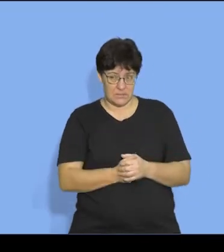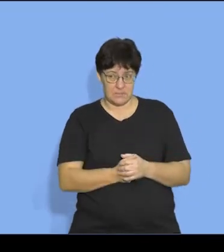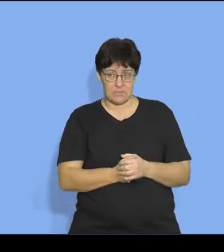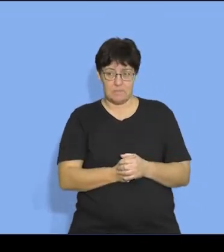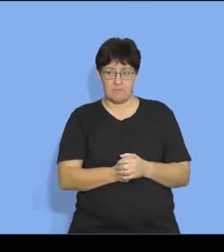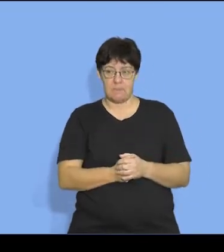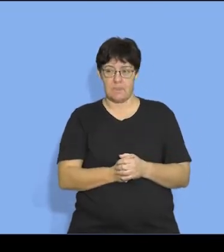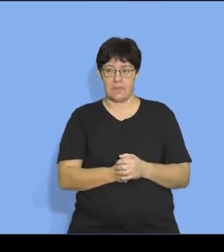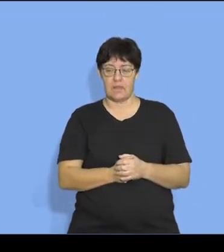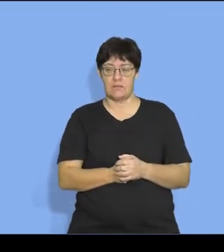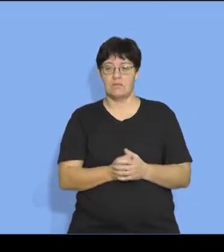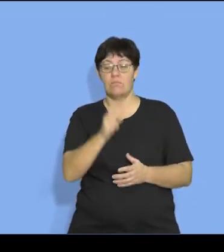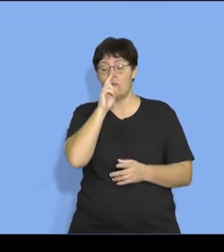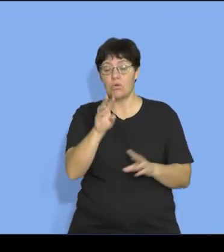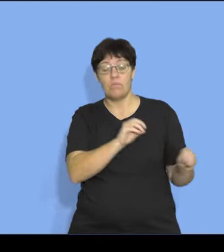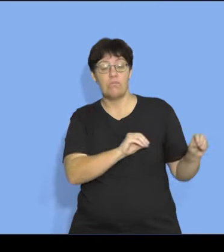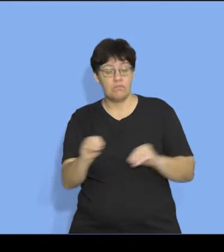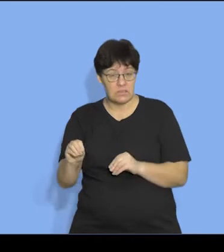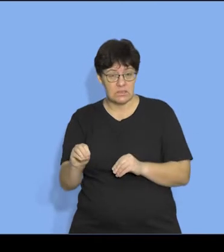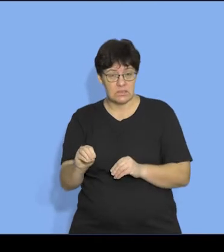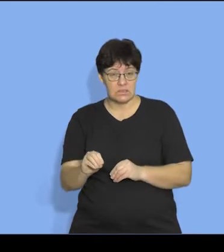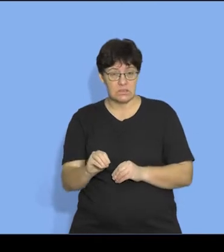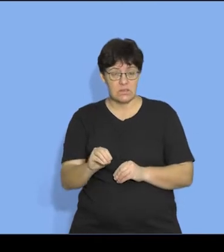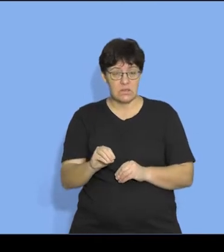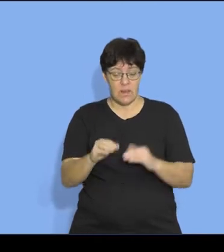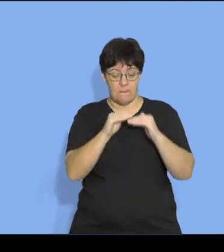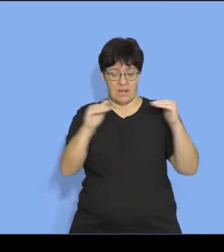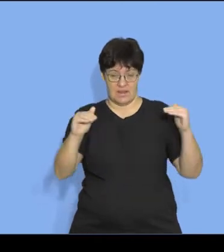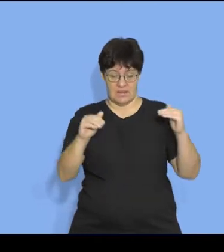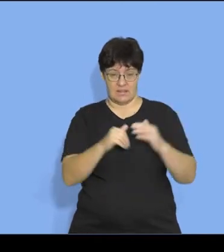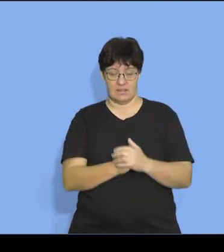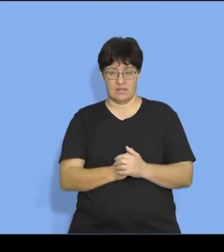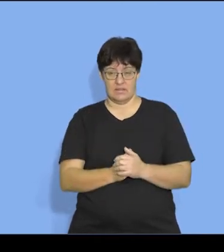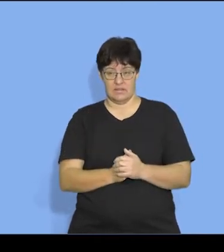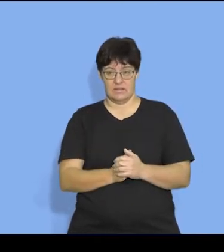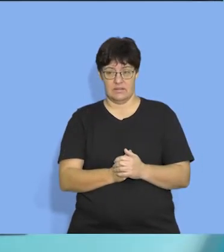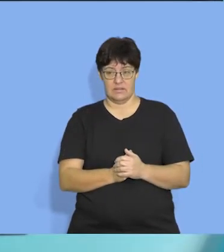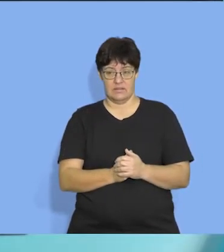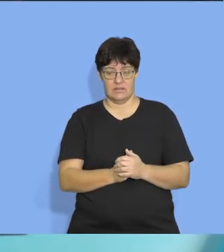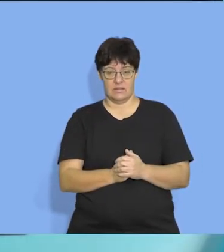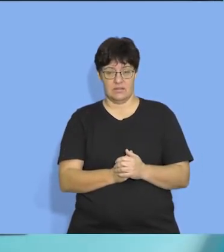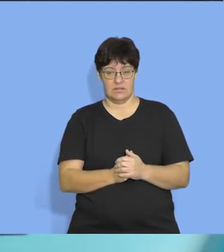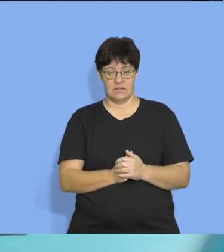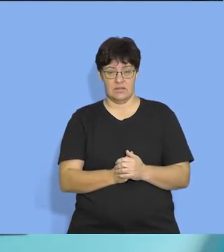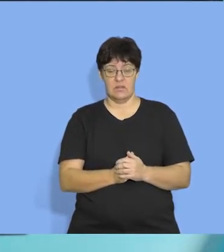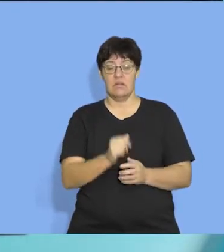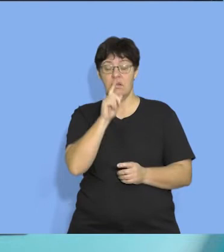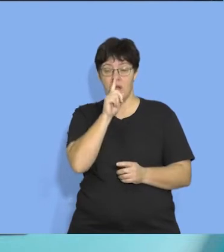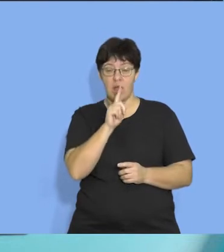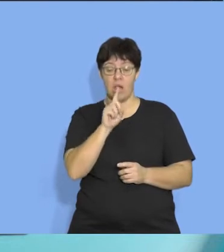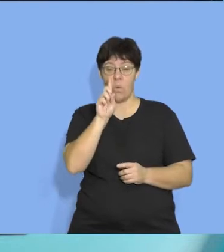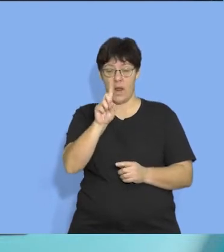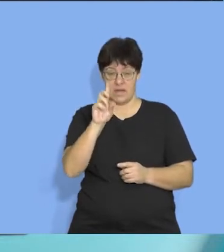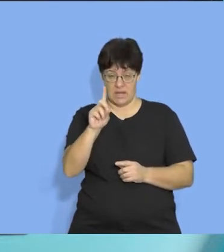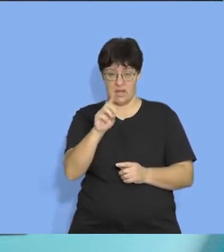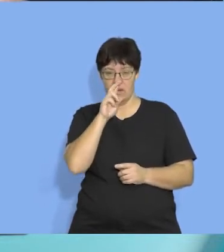dimension. We're going to look at movement in one plane. In other words, what I'm telling you is when we look at motion in one dimension, I'm